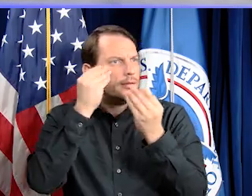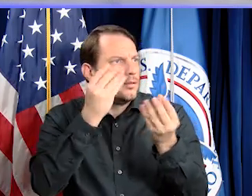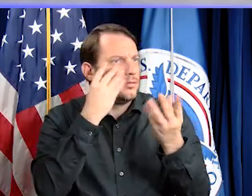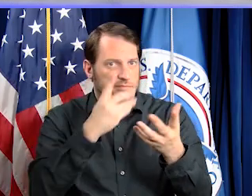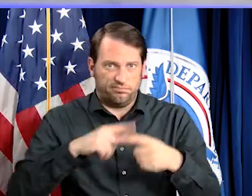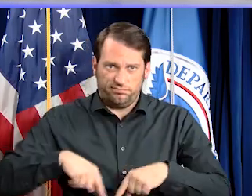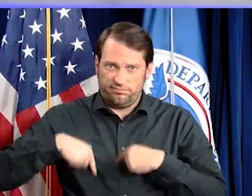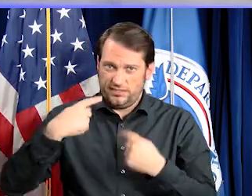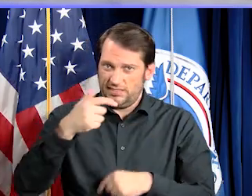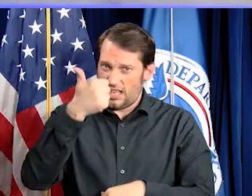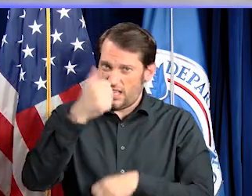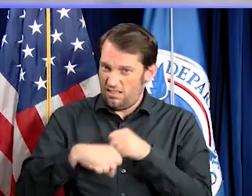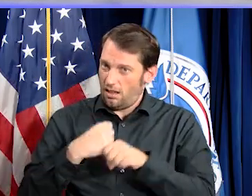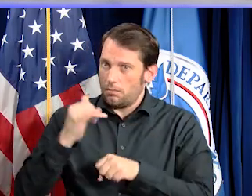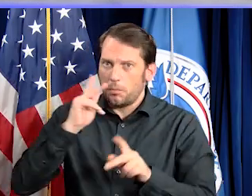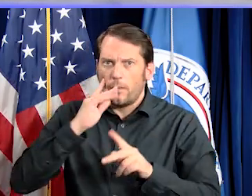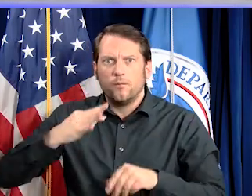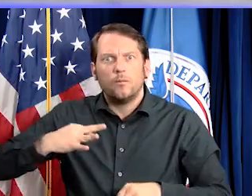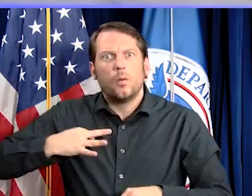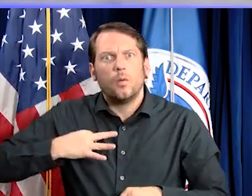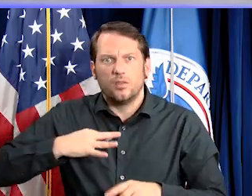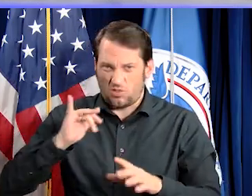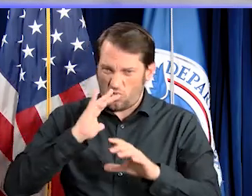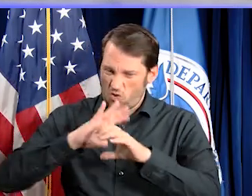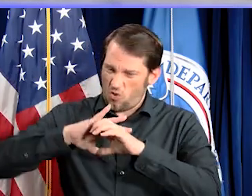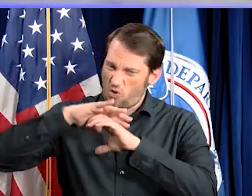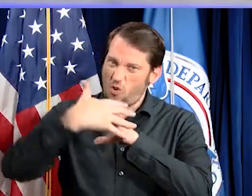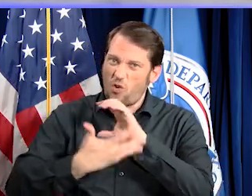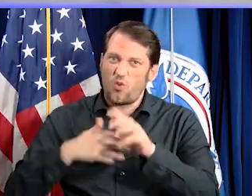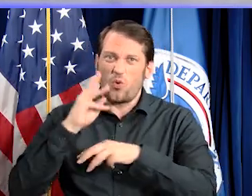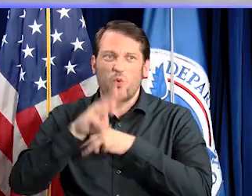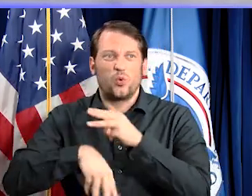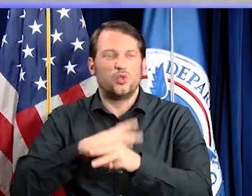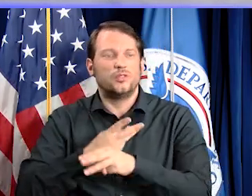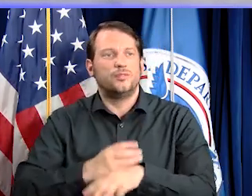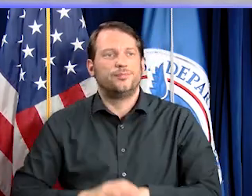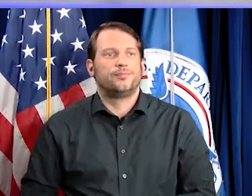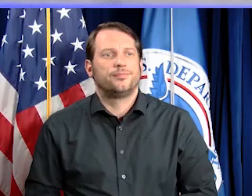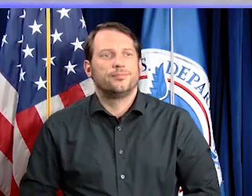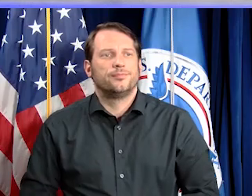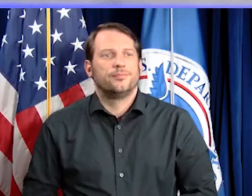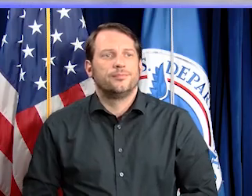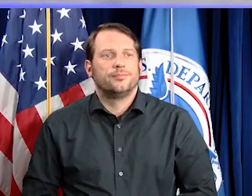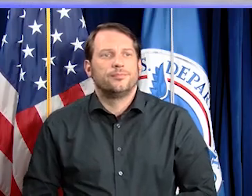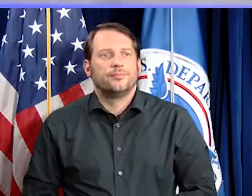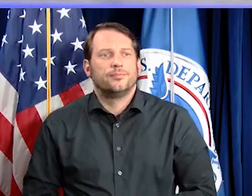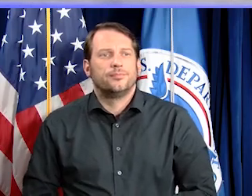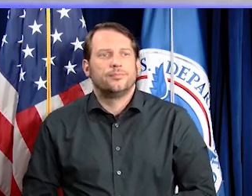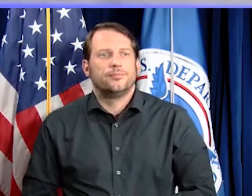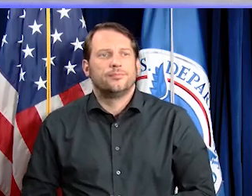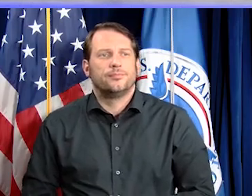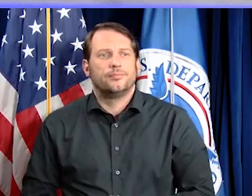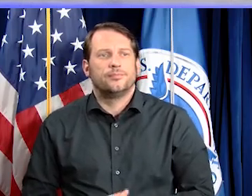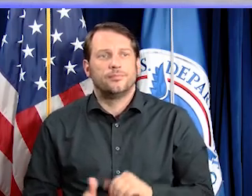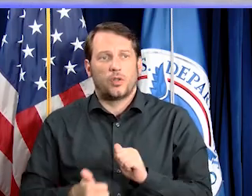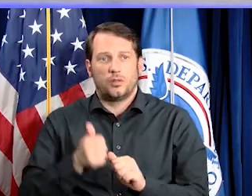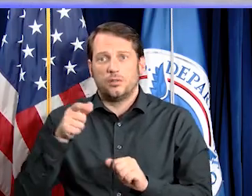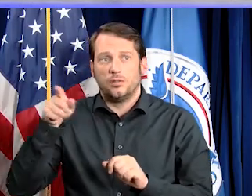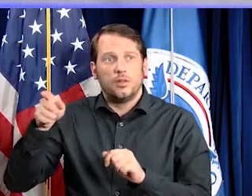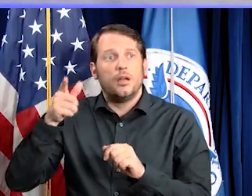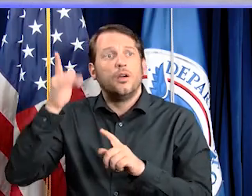for across the world. Some of our volunteer groups like Standby Task Force, they are mostly from Europe. So when we have calls,